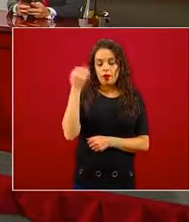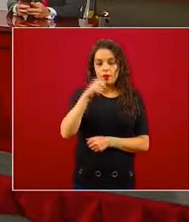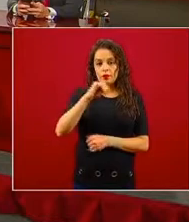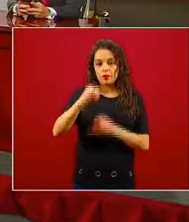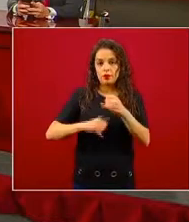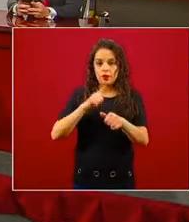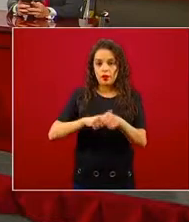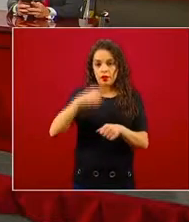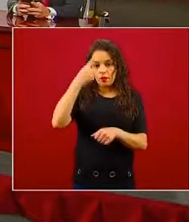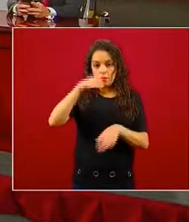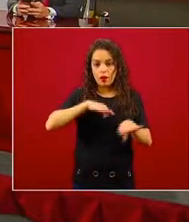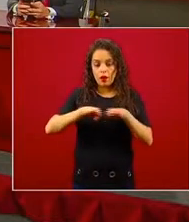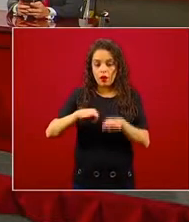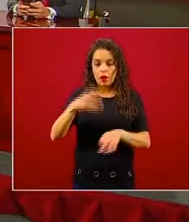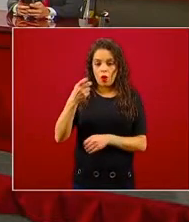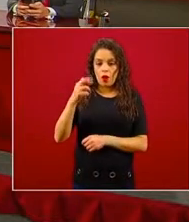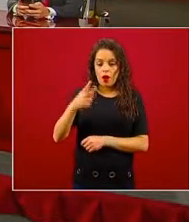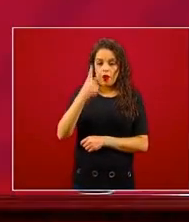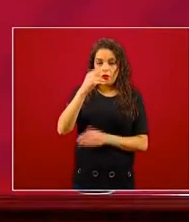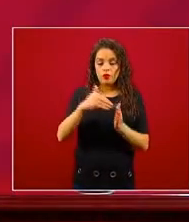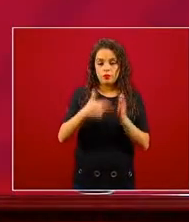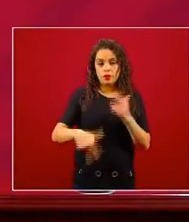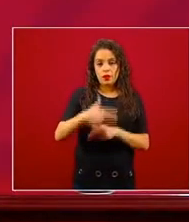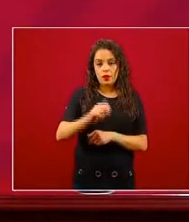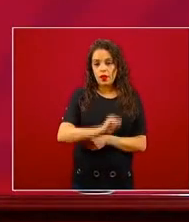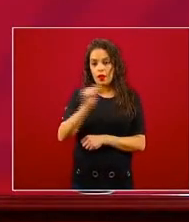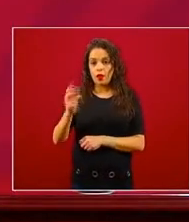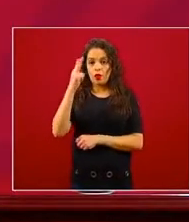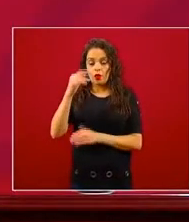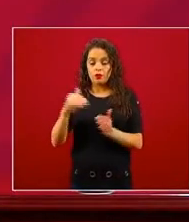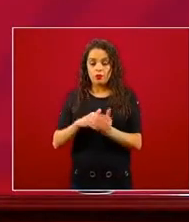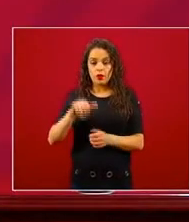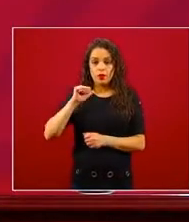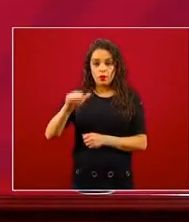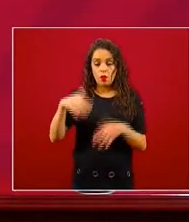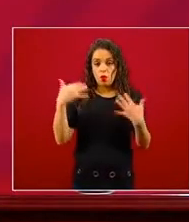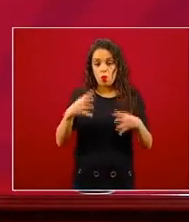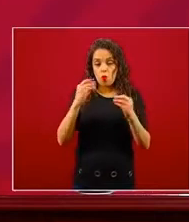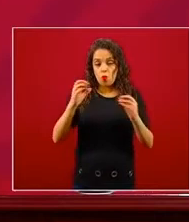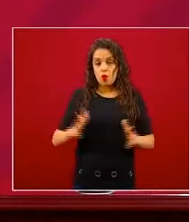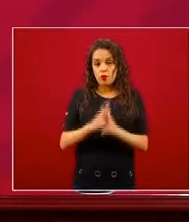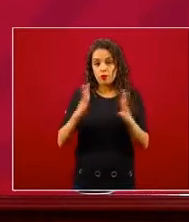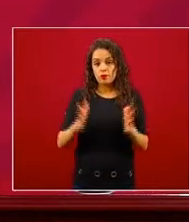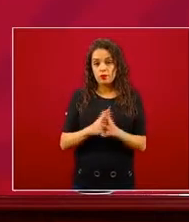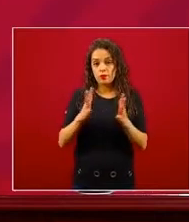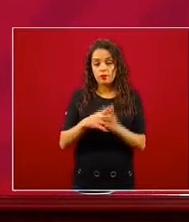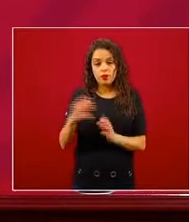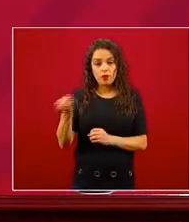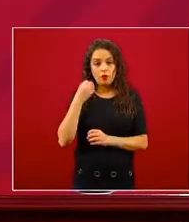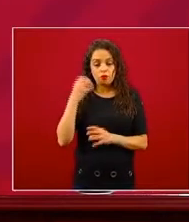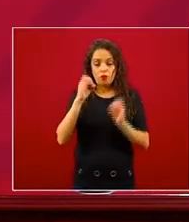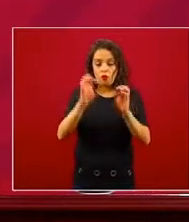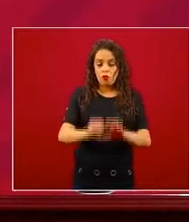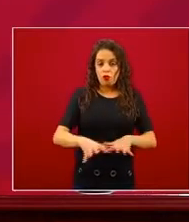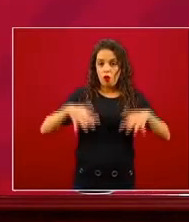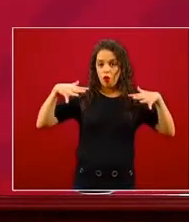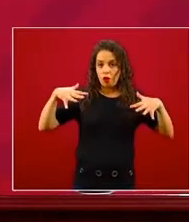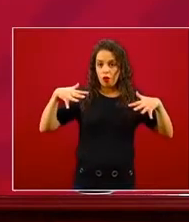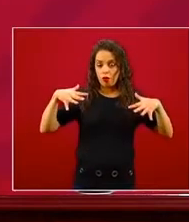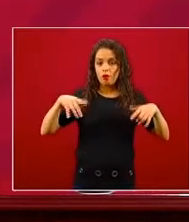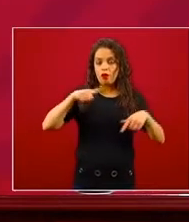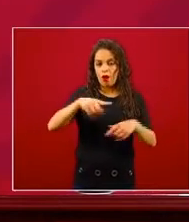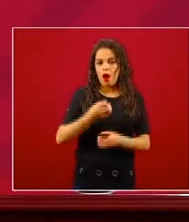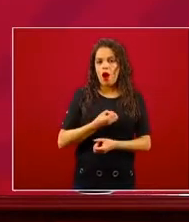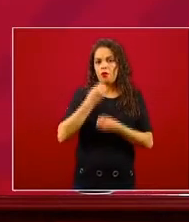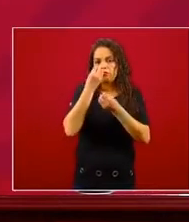de of the 2013 a International 2016. Federation of Tiene una Domestic extensa Workers participación en from distintos foros 2013 to donde se ha 2016. She has participated expresado